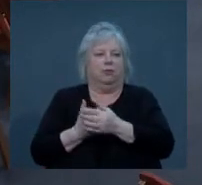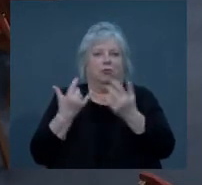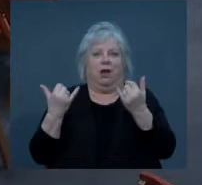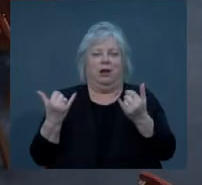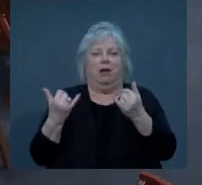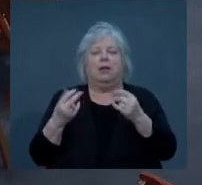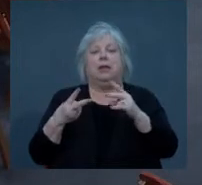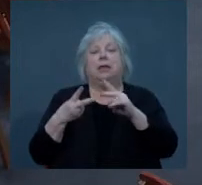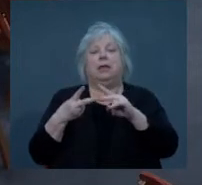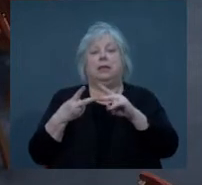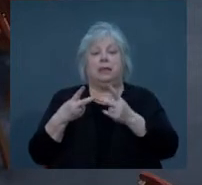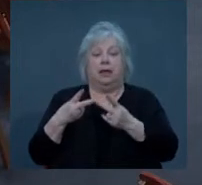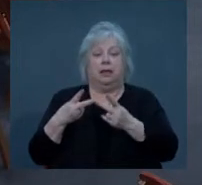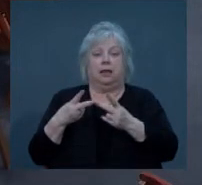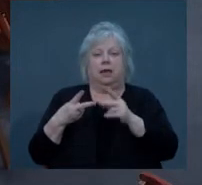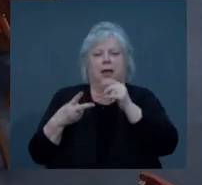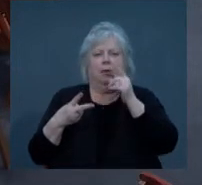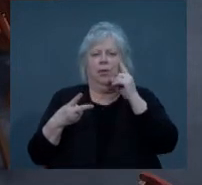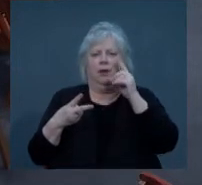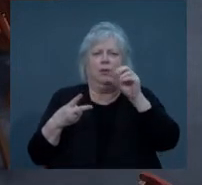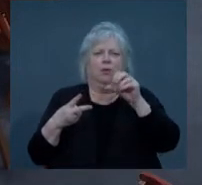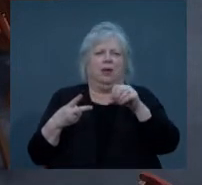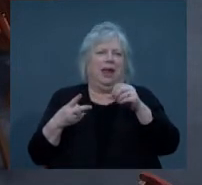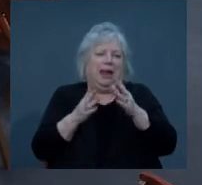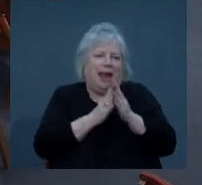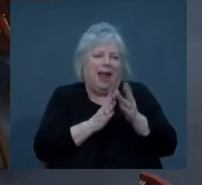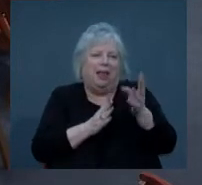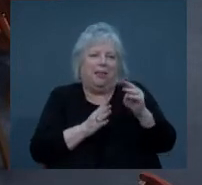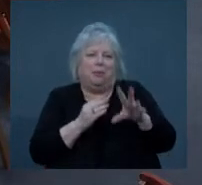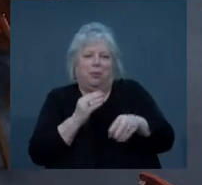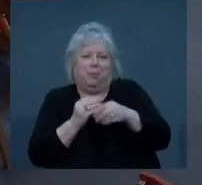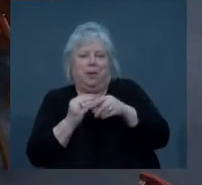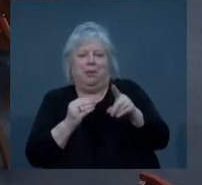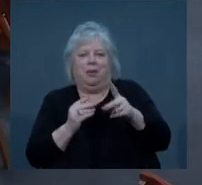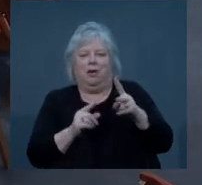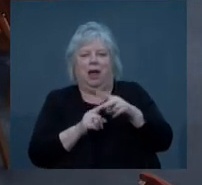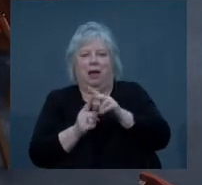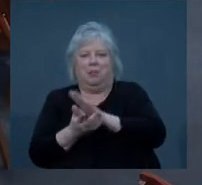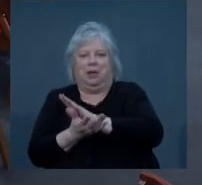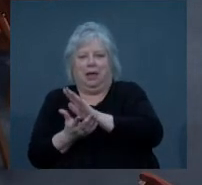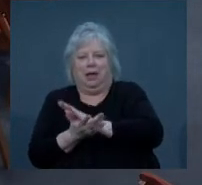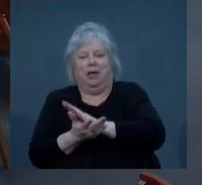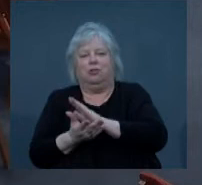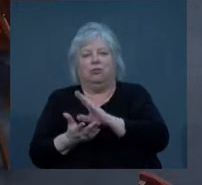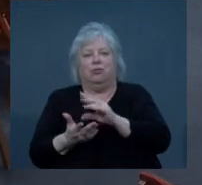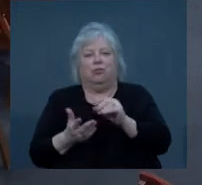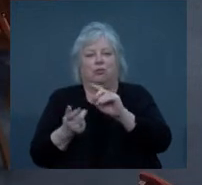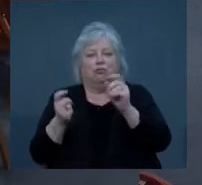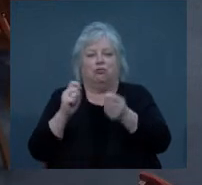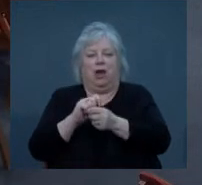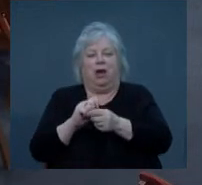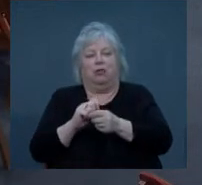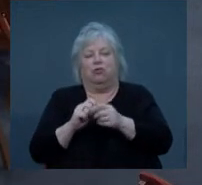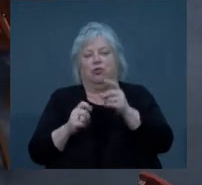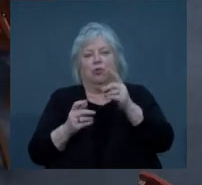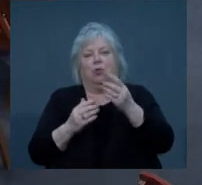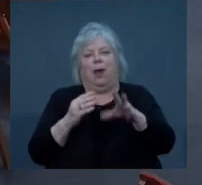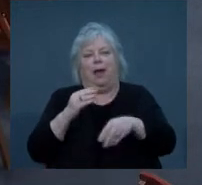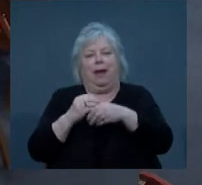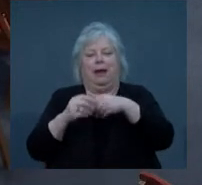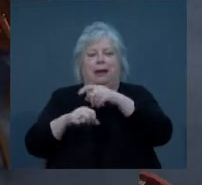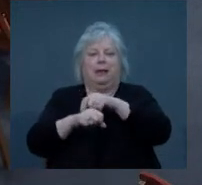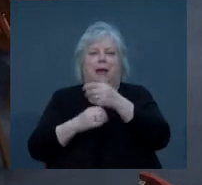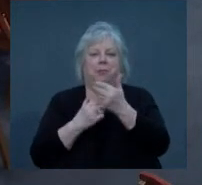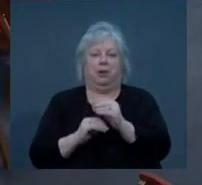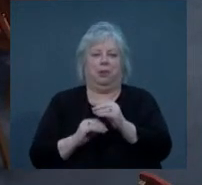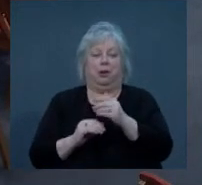right now. Secondly, I don't think you could ask them to amend their application to change to put any timeline in. We have to